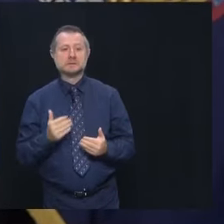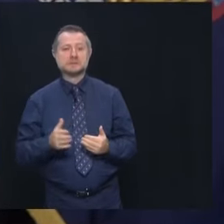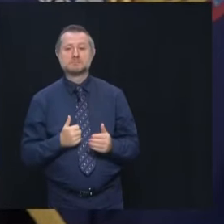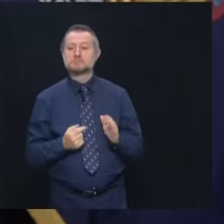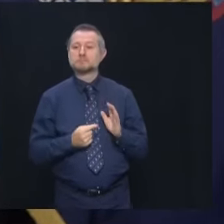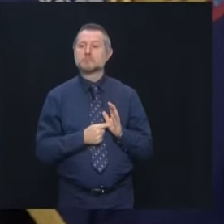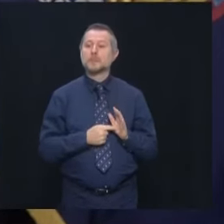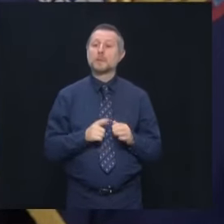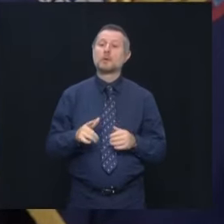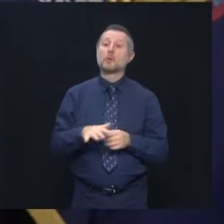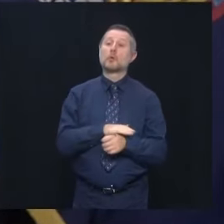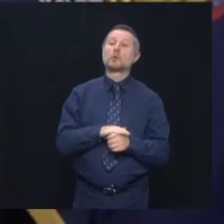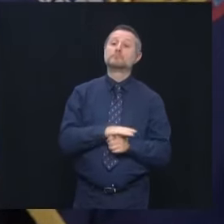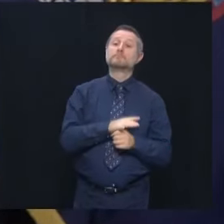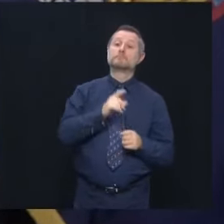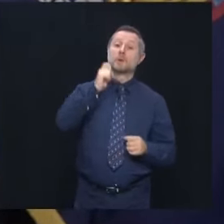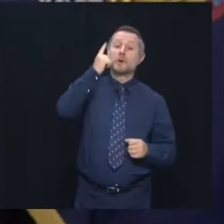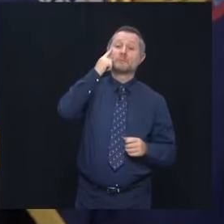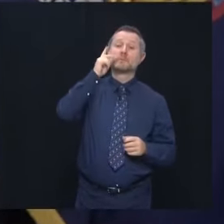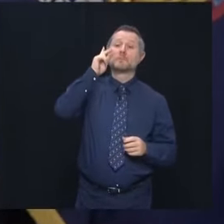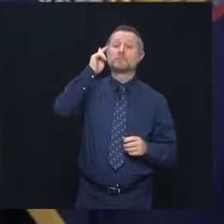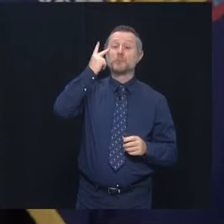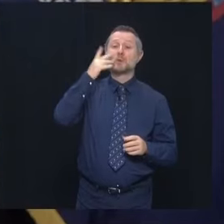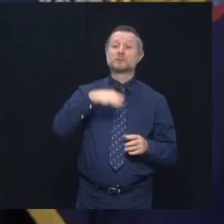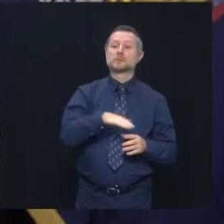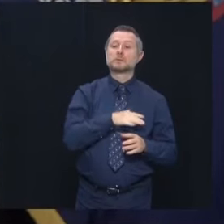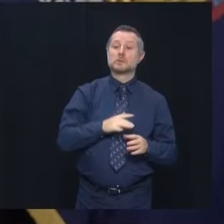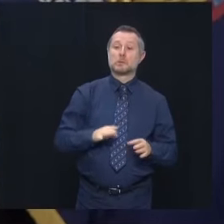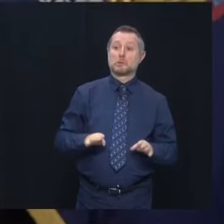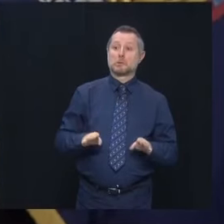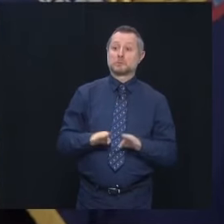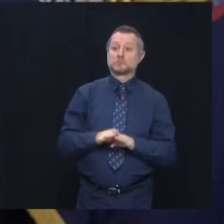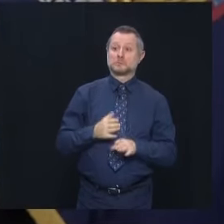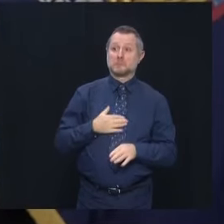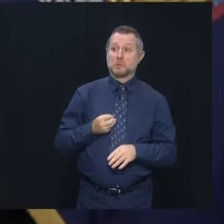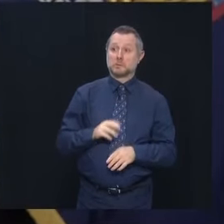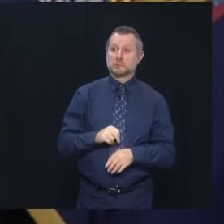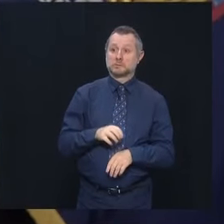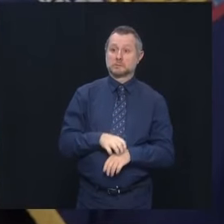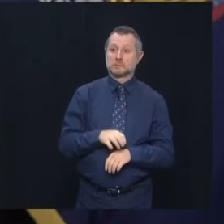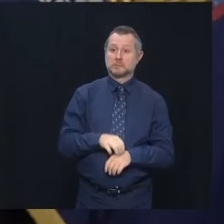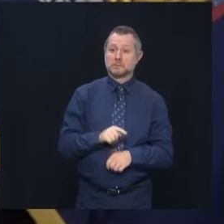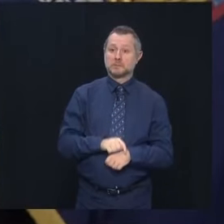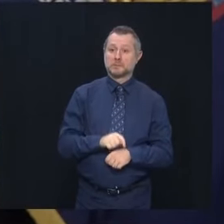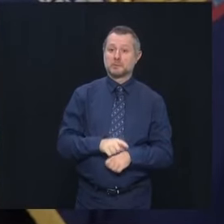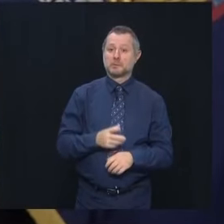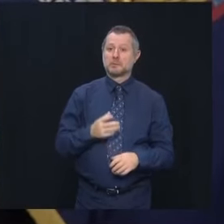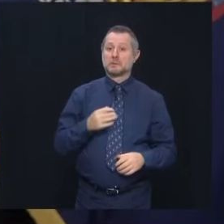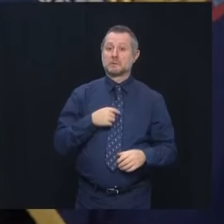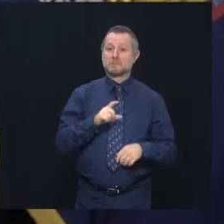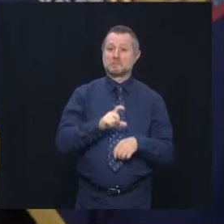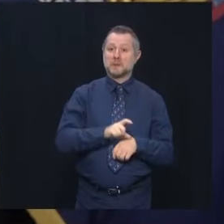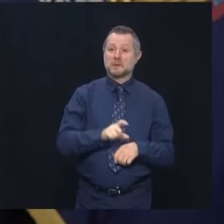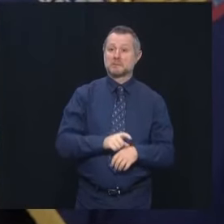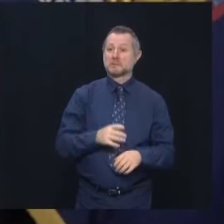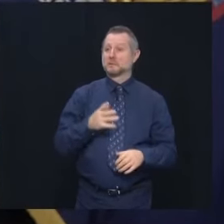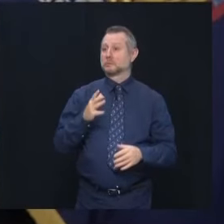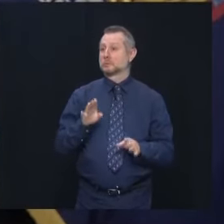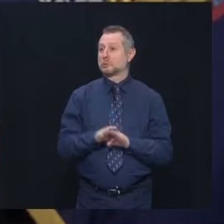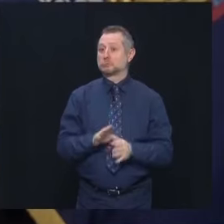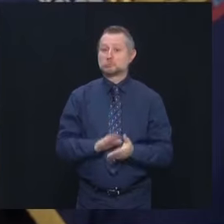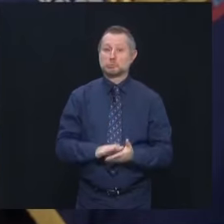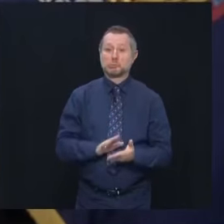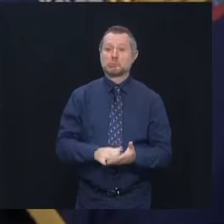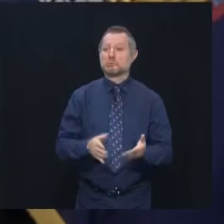politician. Pick one. Close temples, close mosques, close schools, close